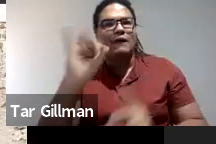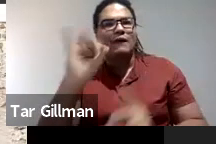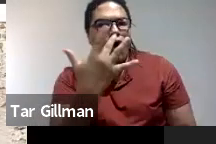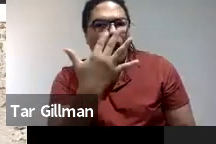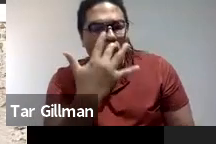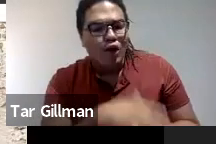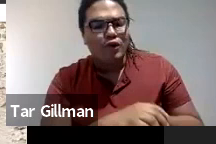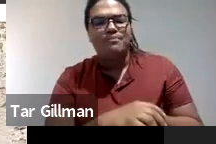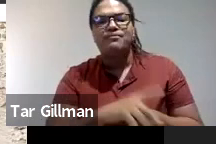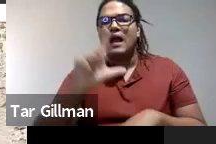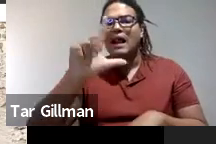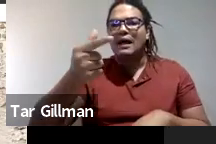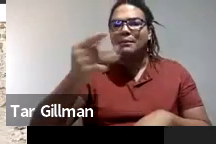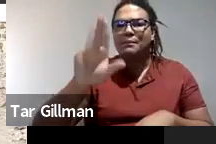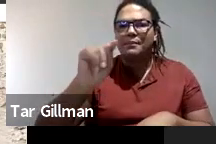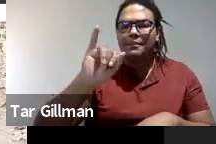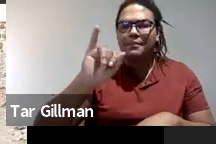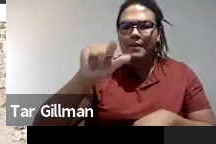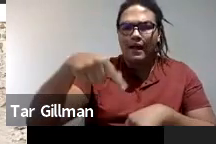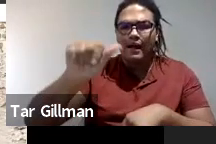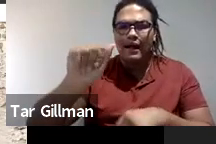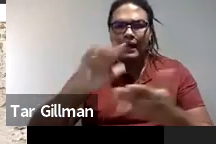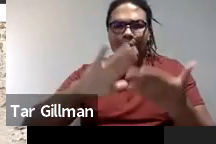people. We wanted to include people of color,